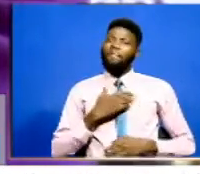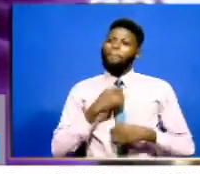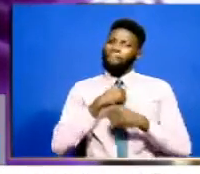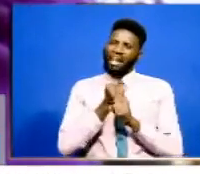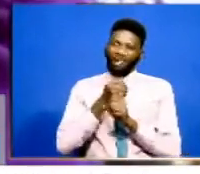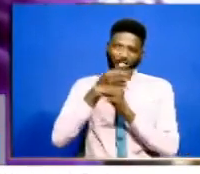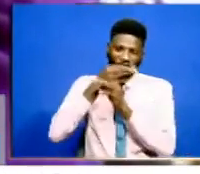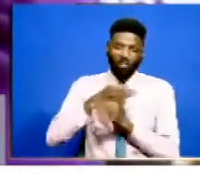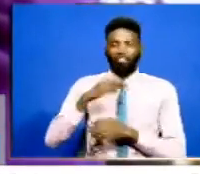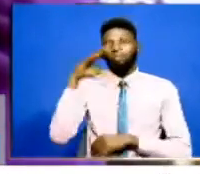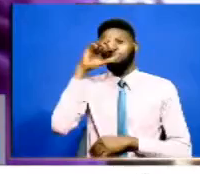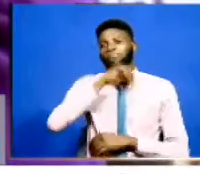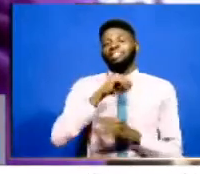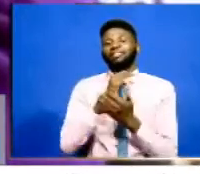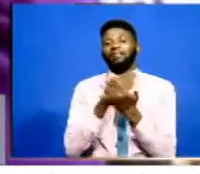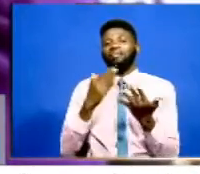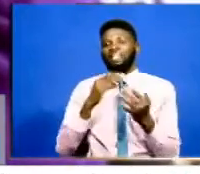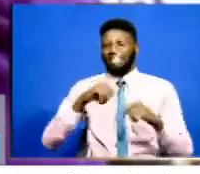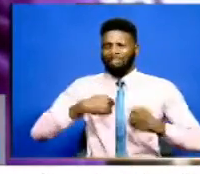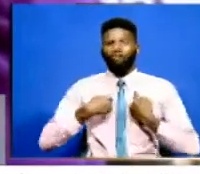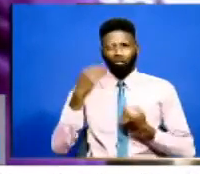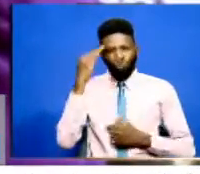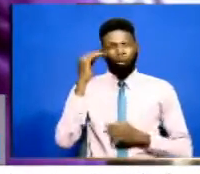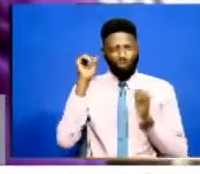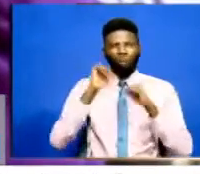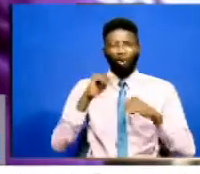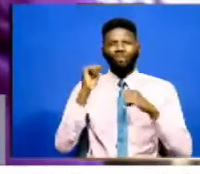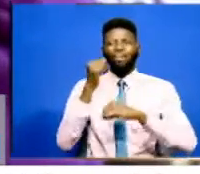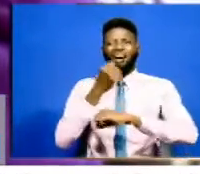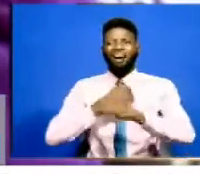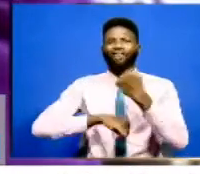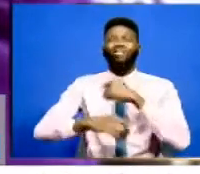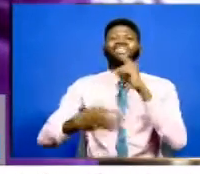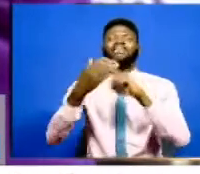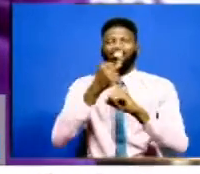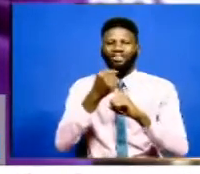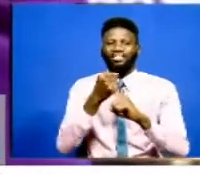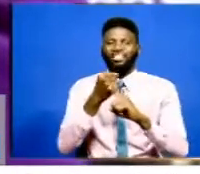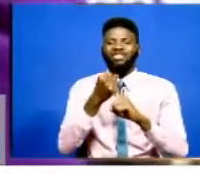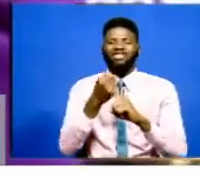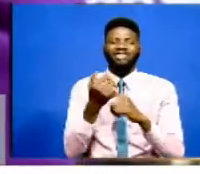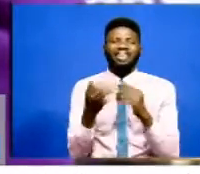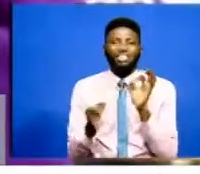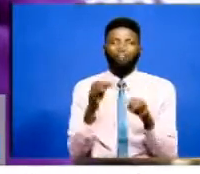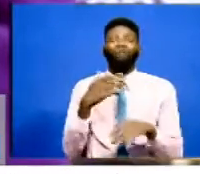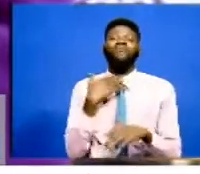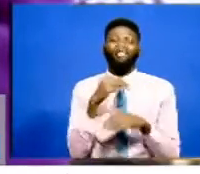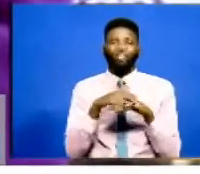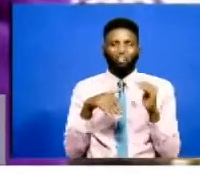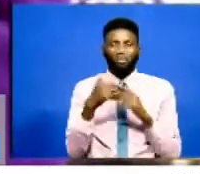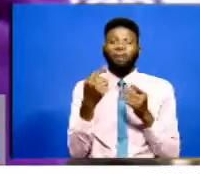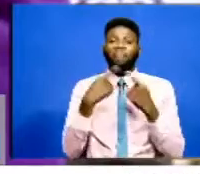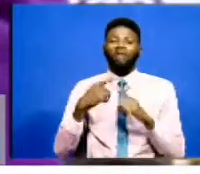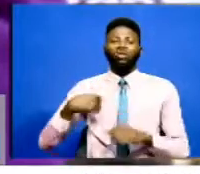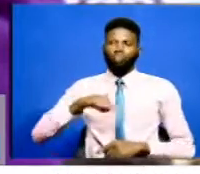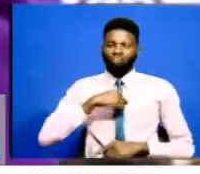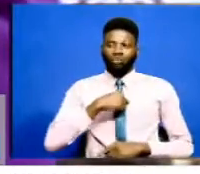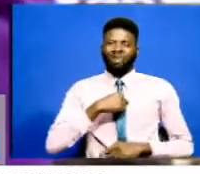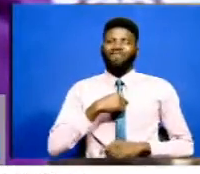would have afforded to give our bodies as a matter of comfort, but we deny it so that we